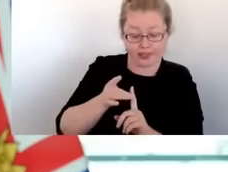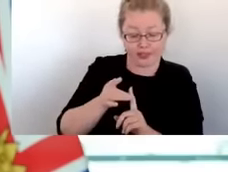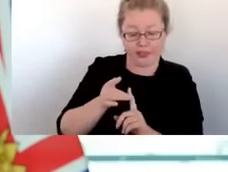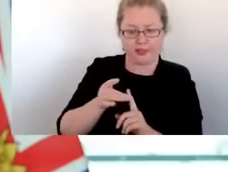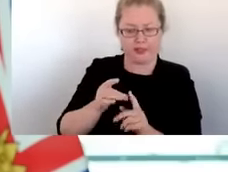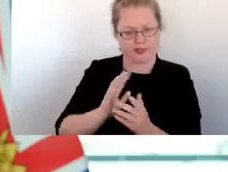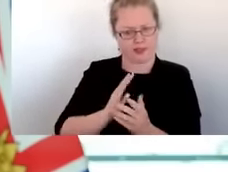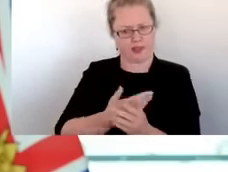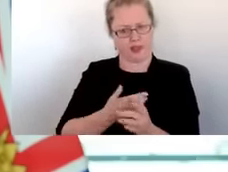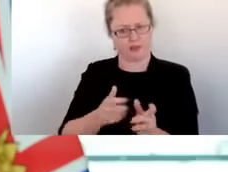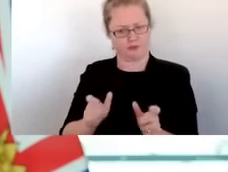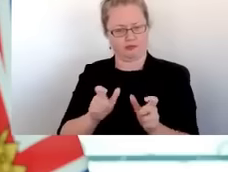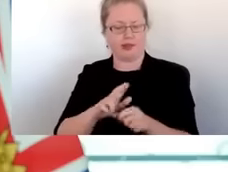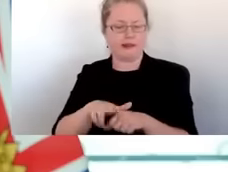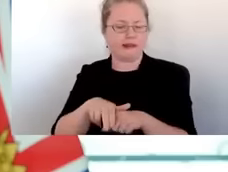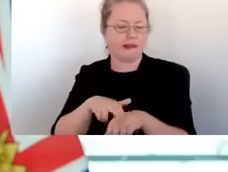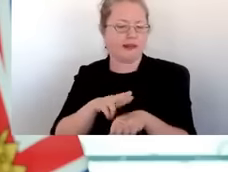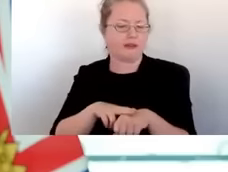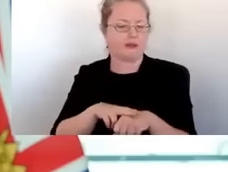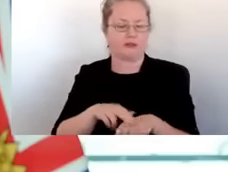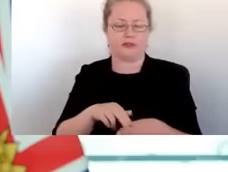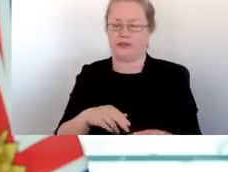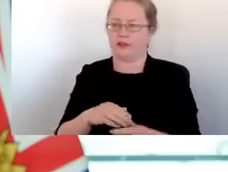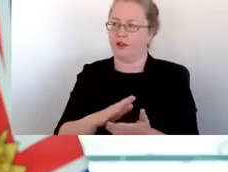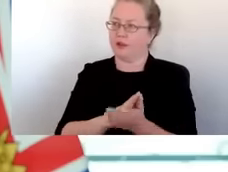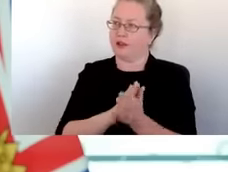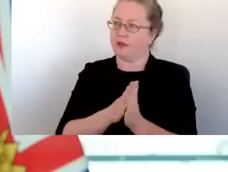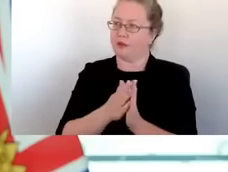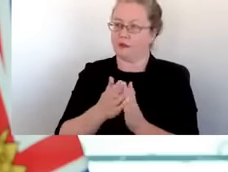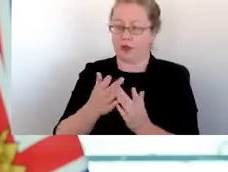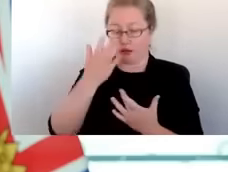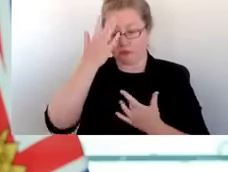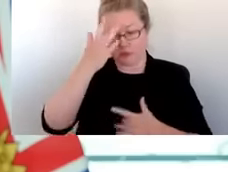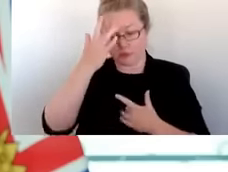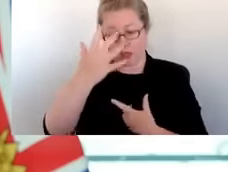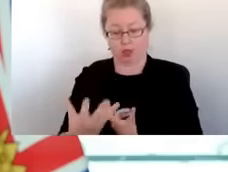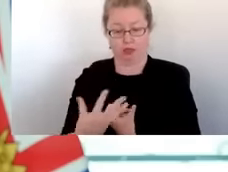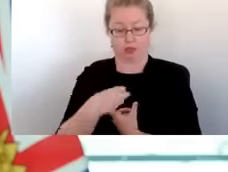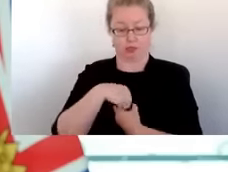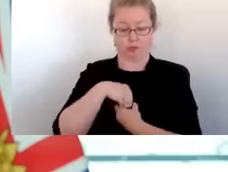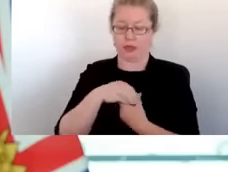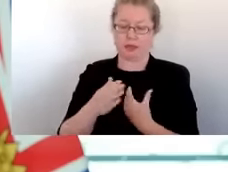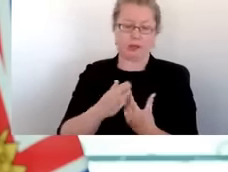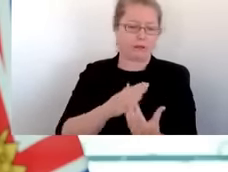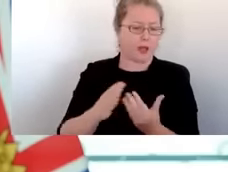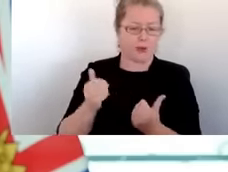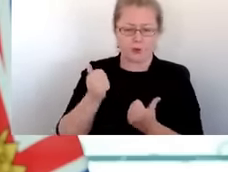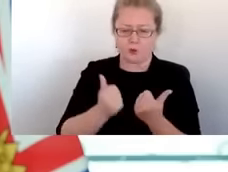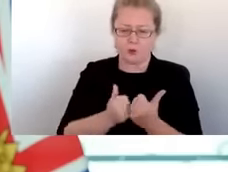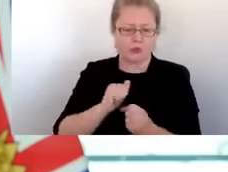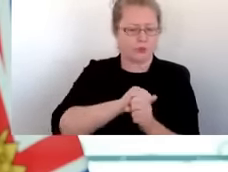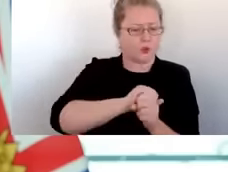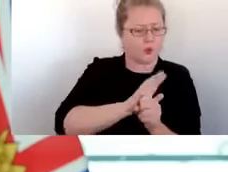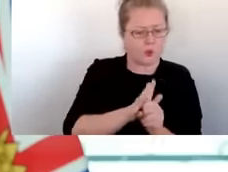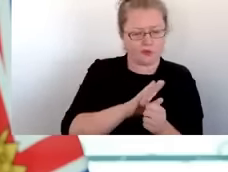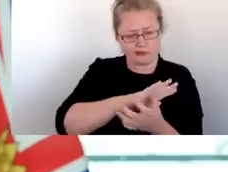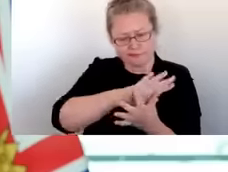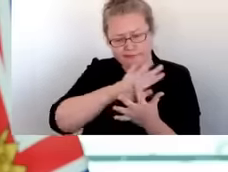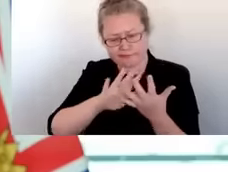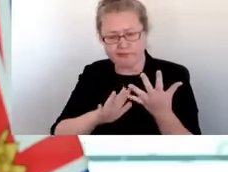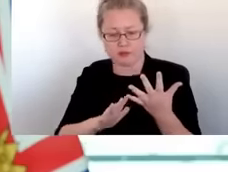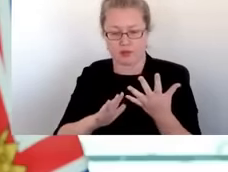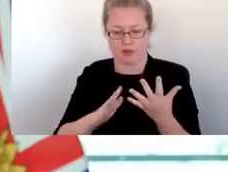is the immune protection we get when we're infected with the virus. Whether it's the original strain, the Delta, the Omicron,